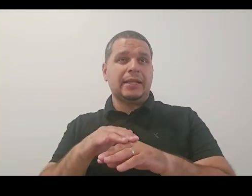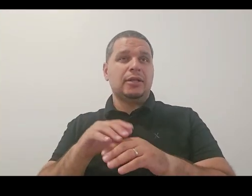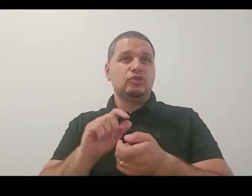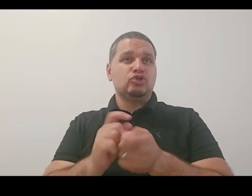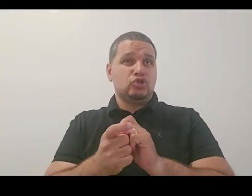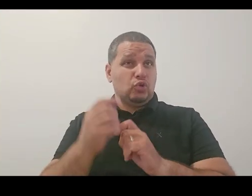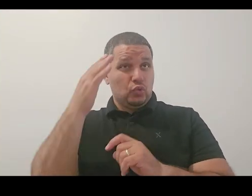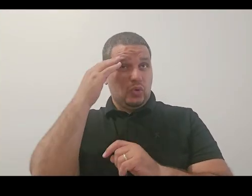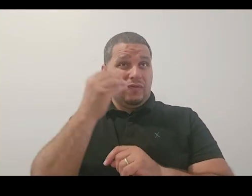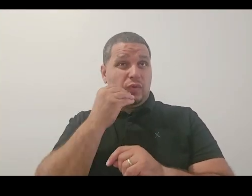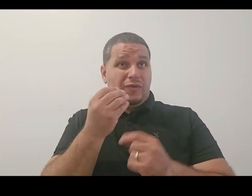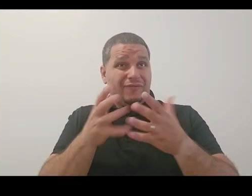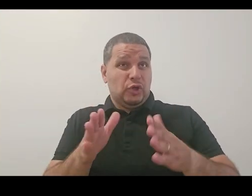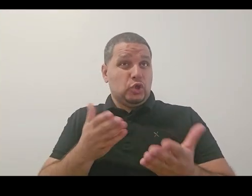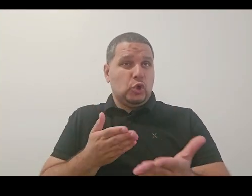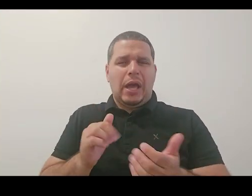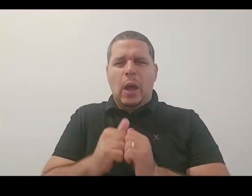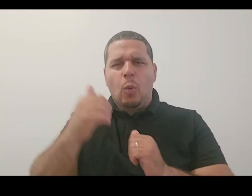lot. So I think